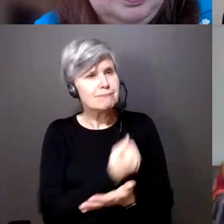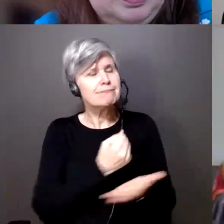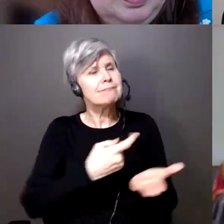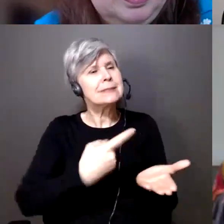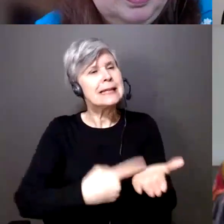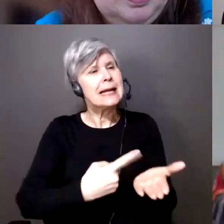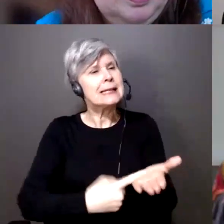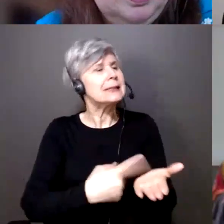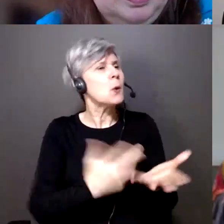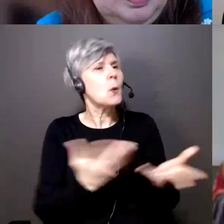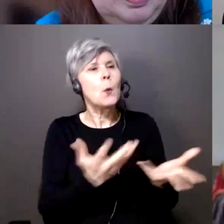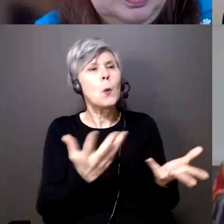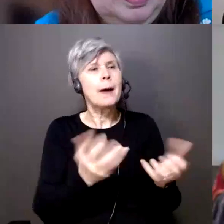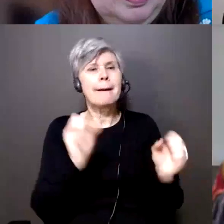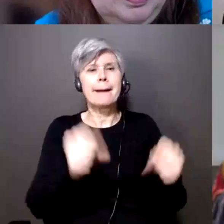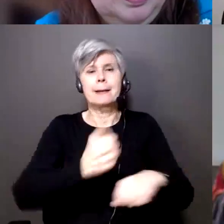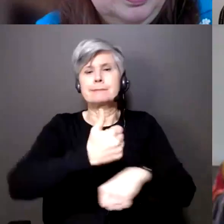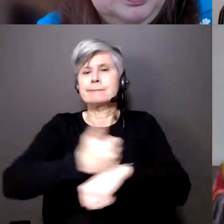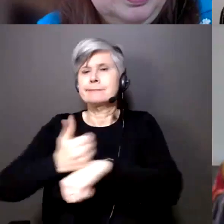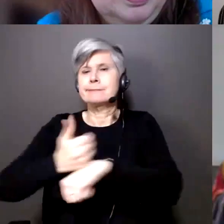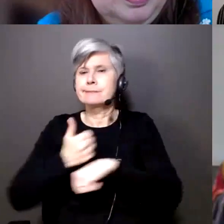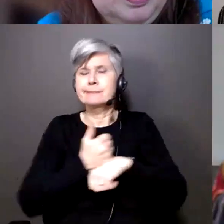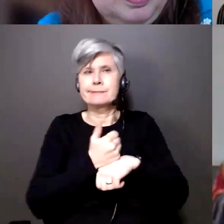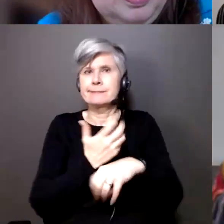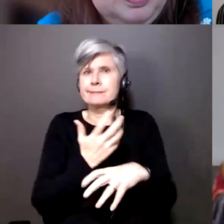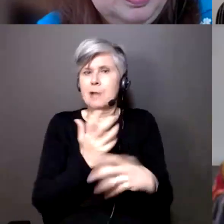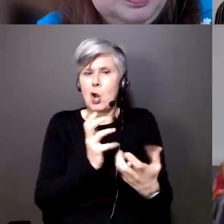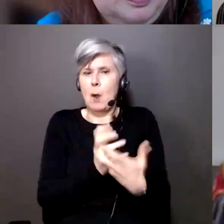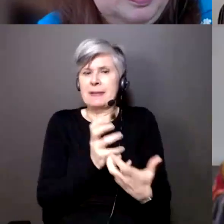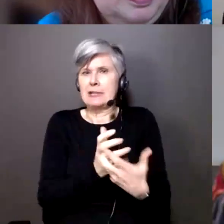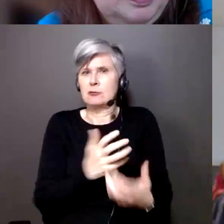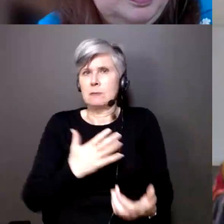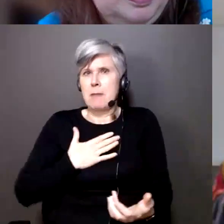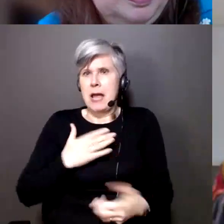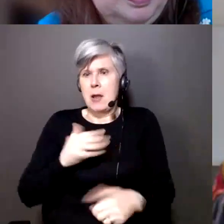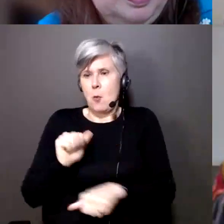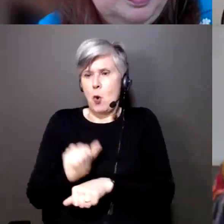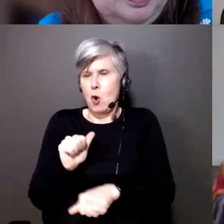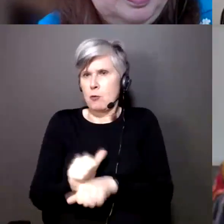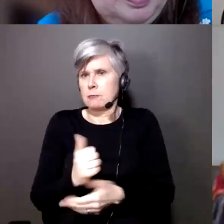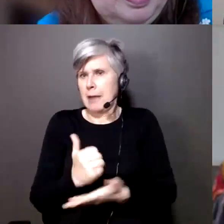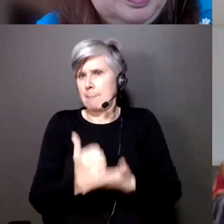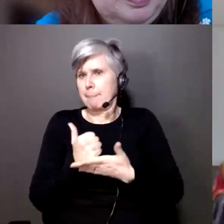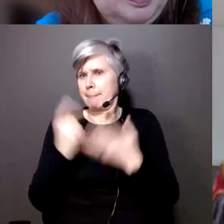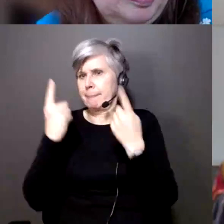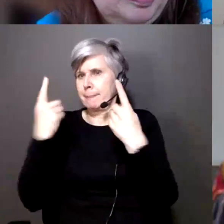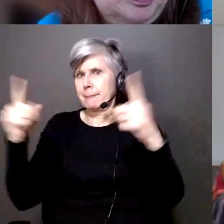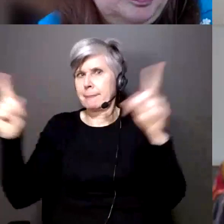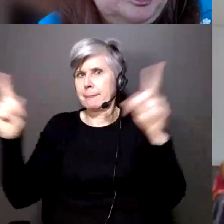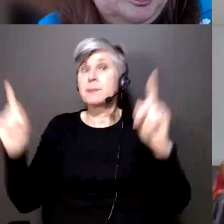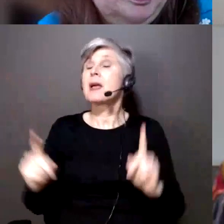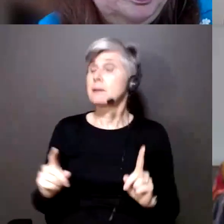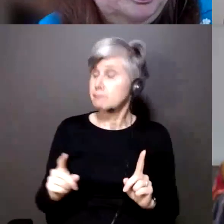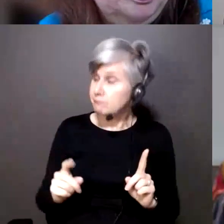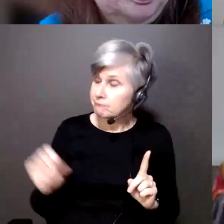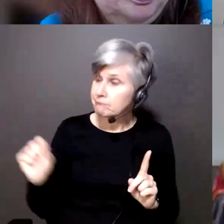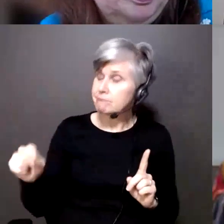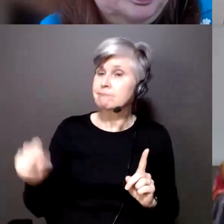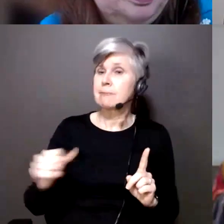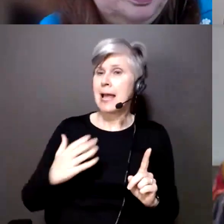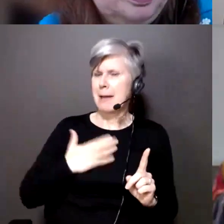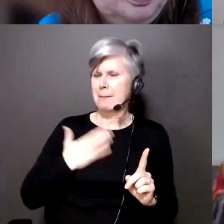my work. Yeah, absolutely, Victoria. I'm glad we're having this conversation, and I want to ensure that our work environment is accessible